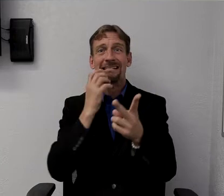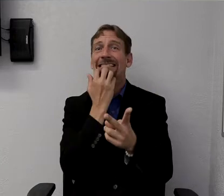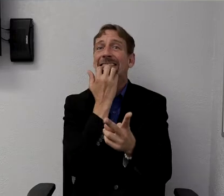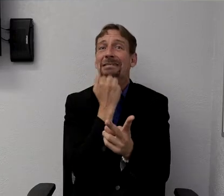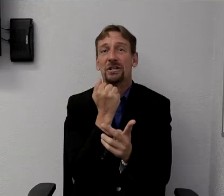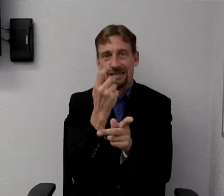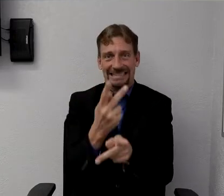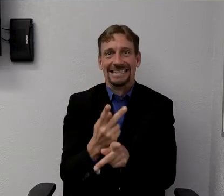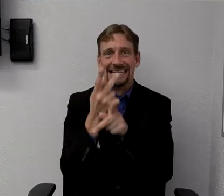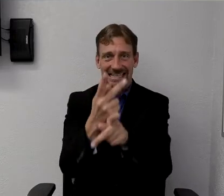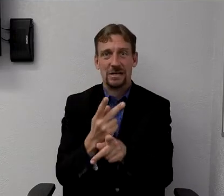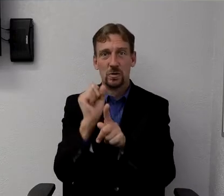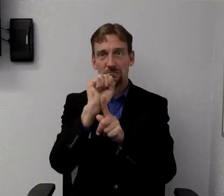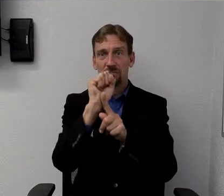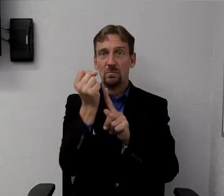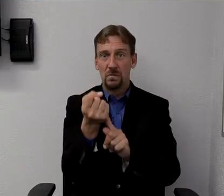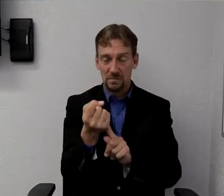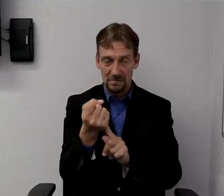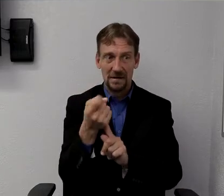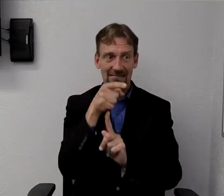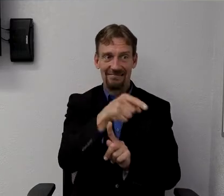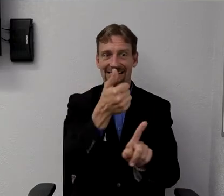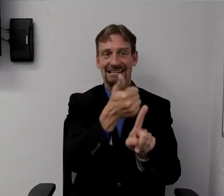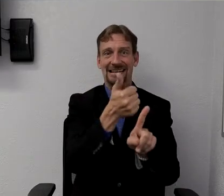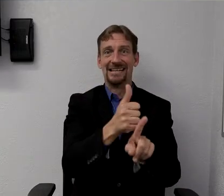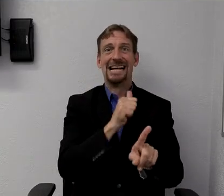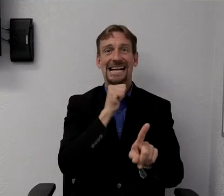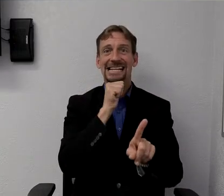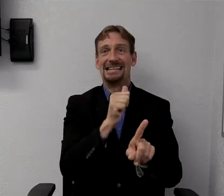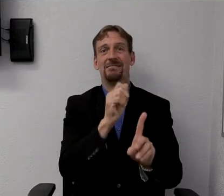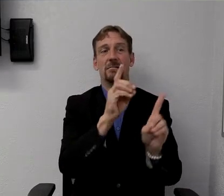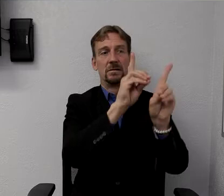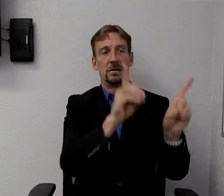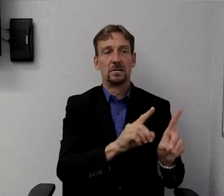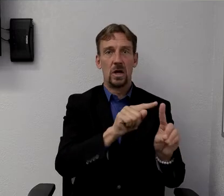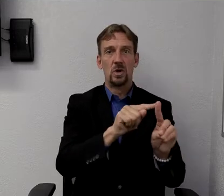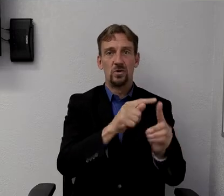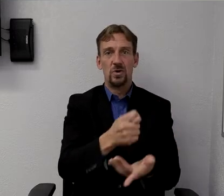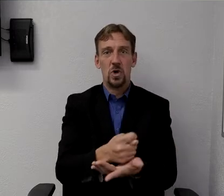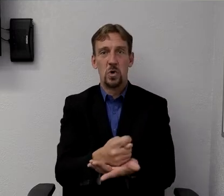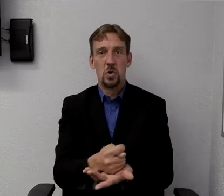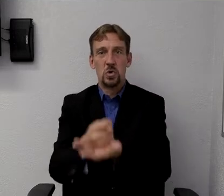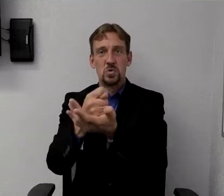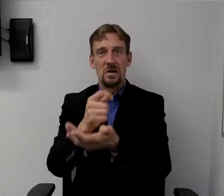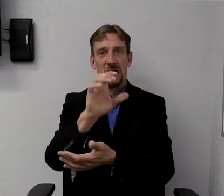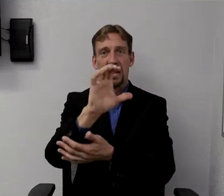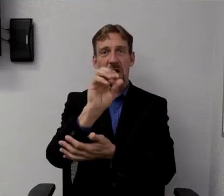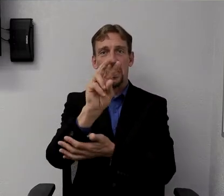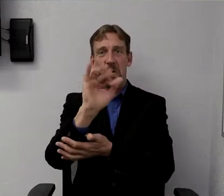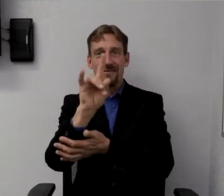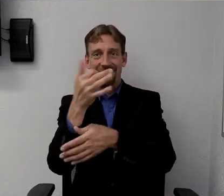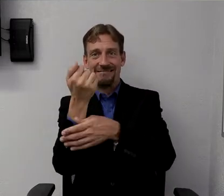situations. They certainly were never designed to try to treat the